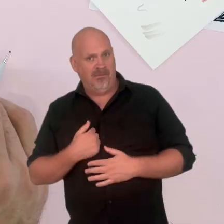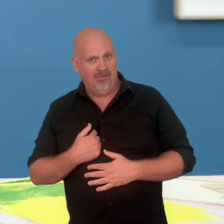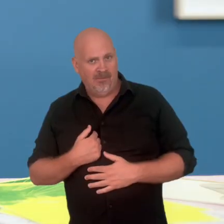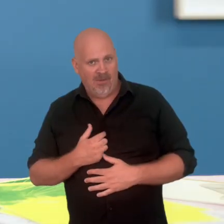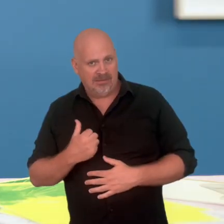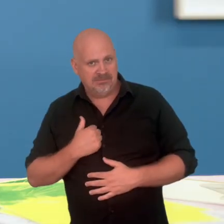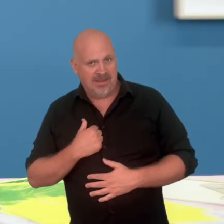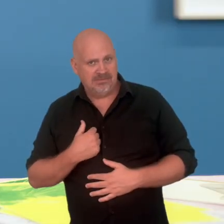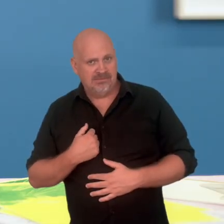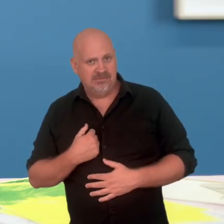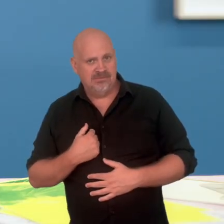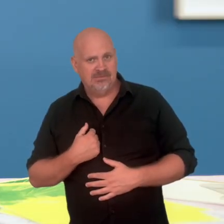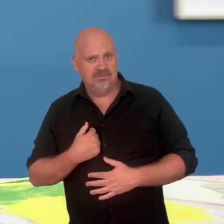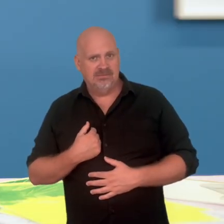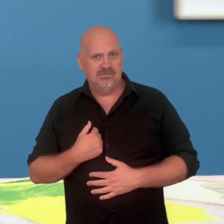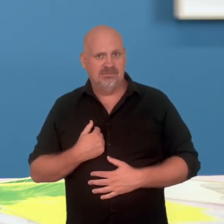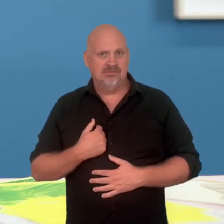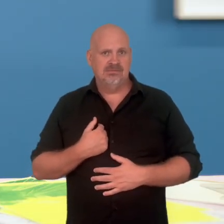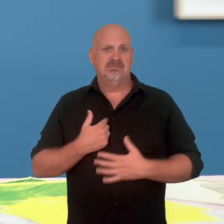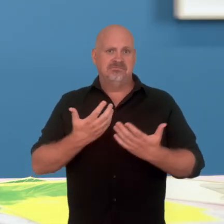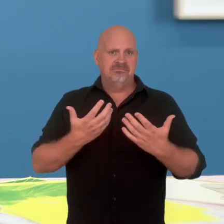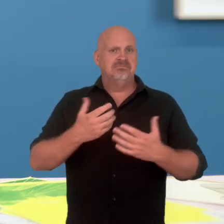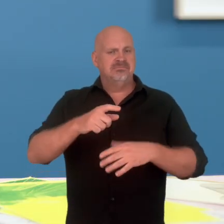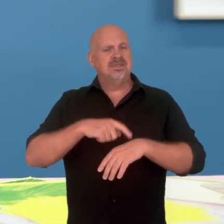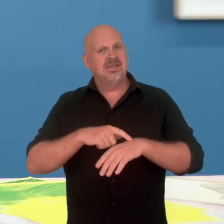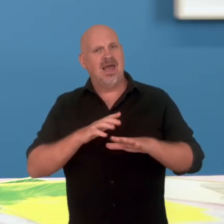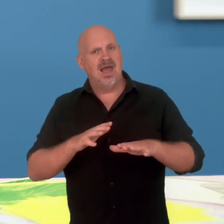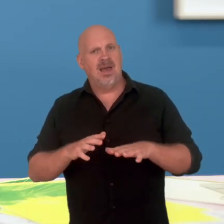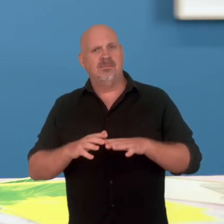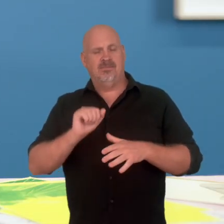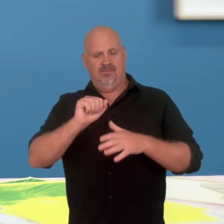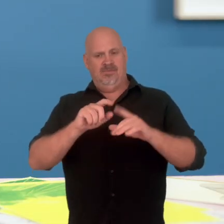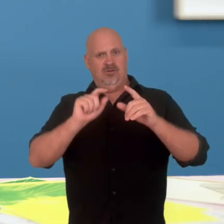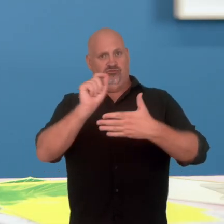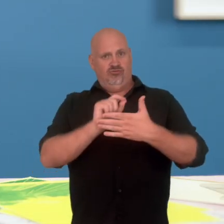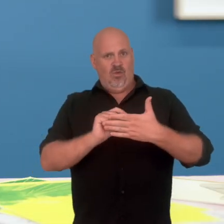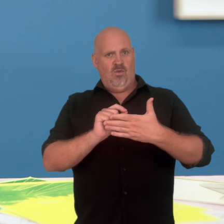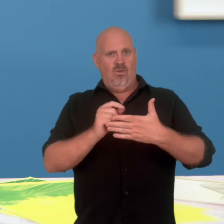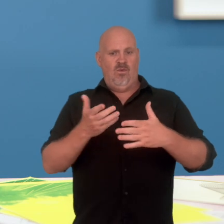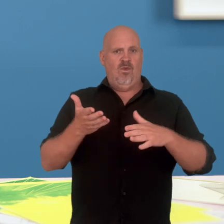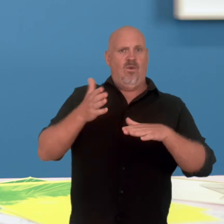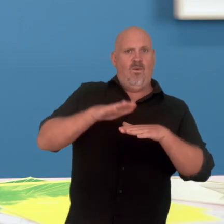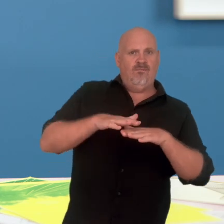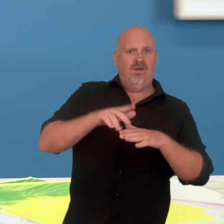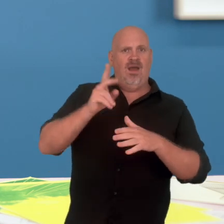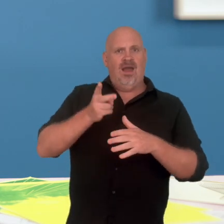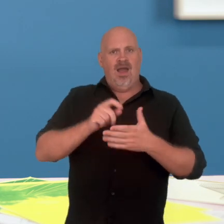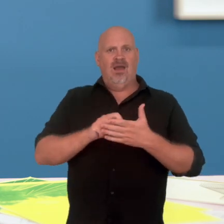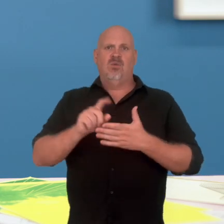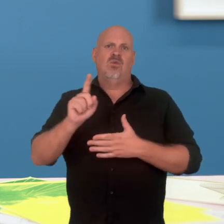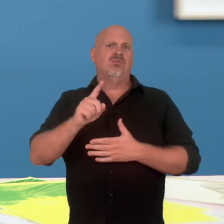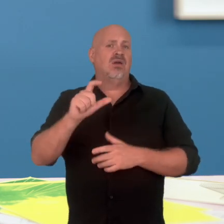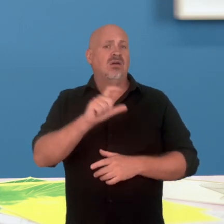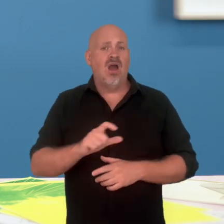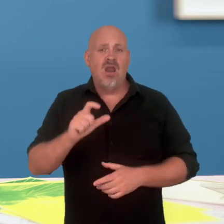can take some time to trace over your drawing with whatever colors you like. You can even change the colors.